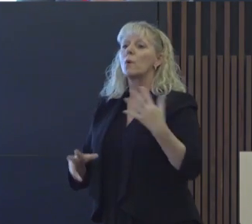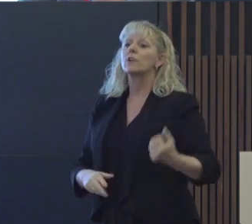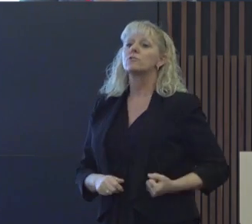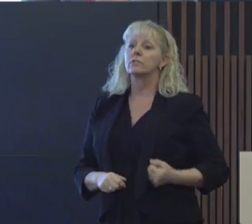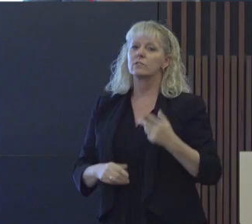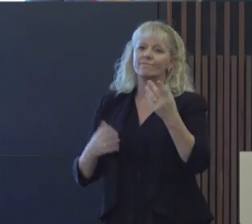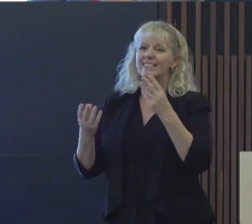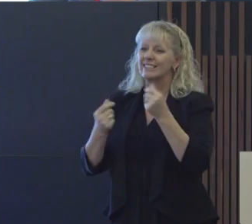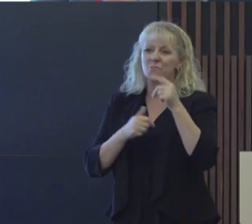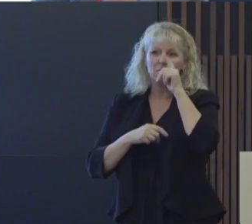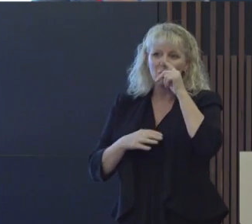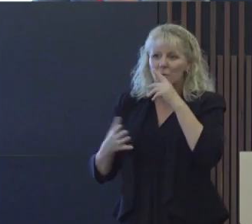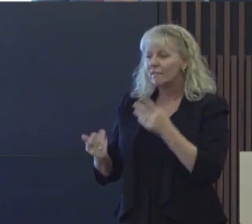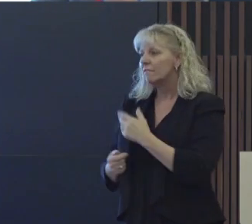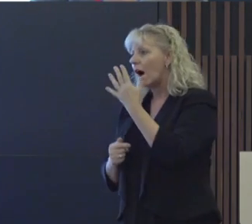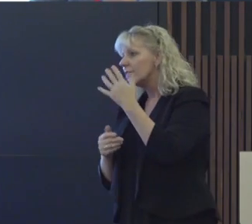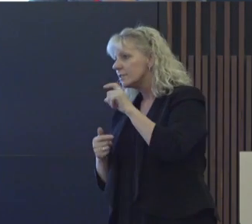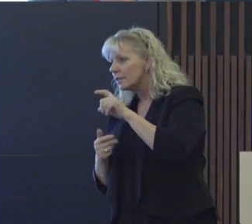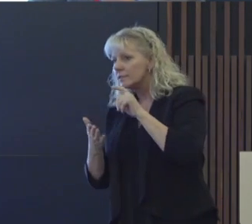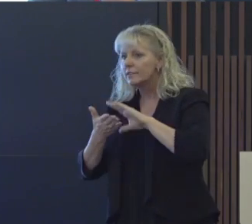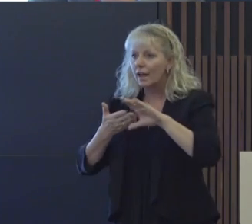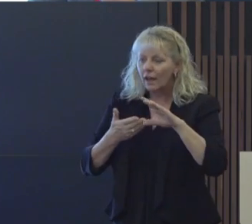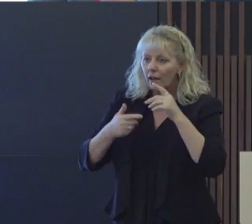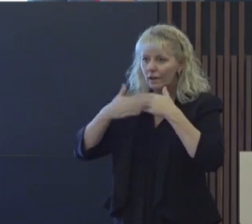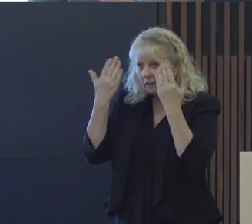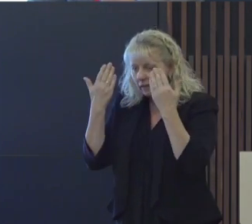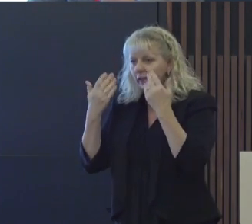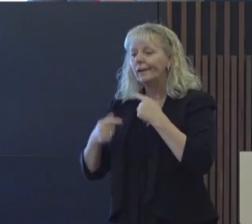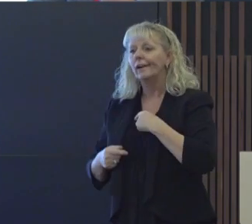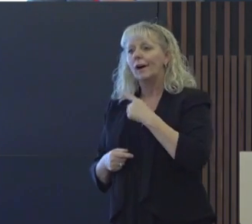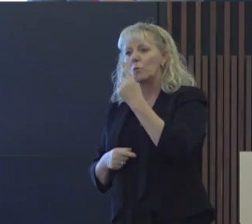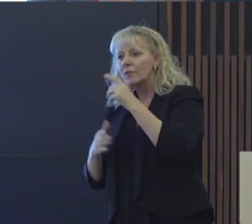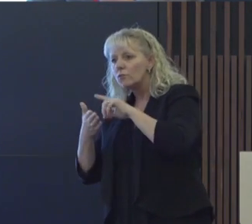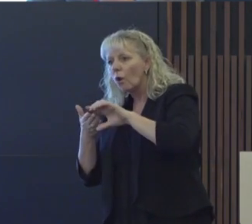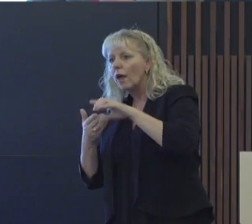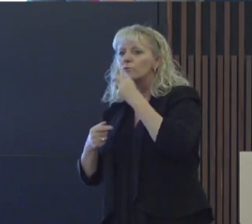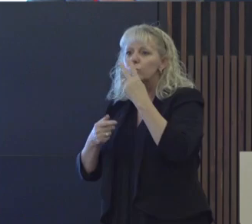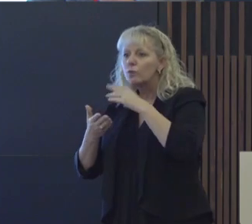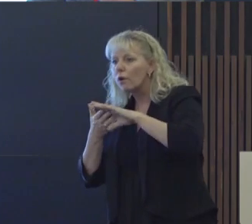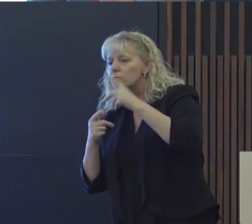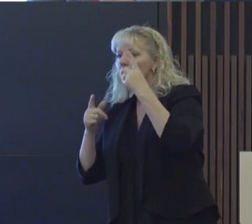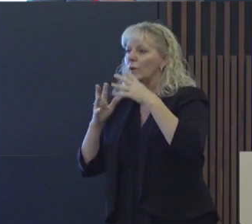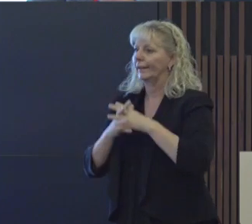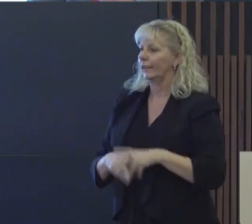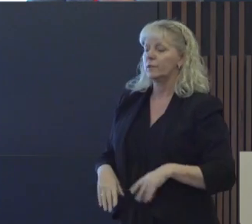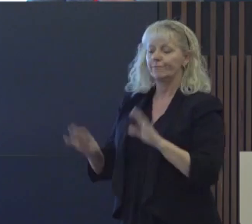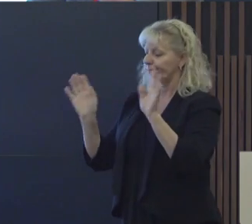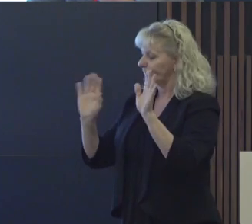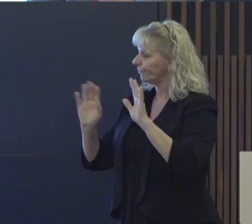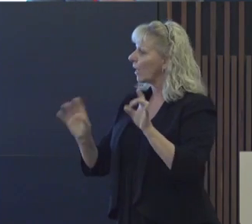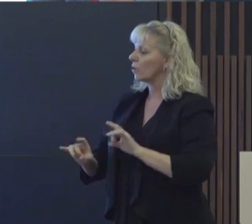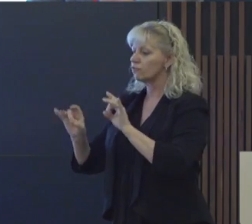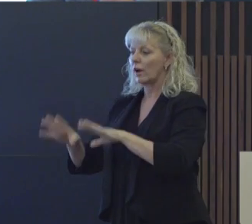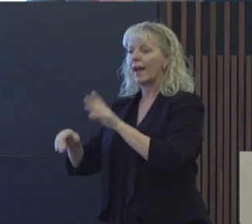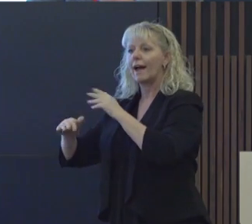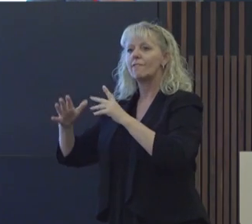5 cents a day, $1 a day, a couple of dollars a week, and that's wrong. We in Australia have award wages, we